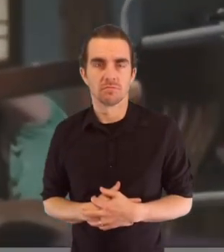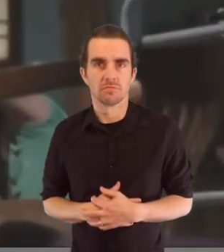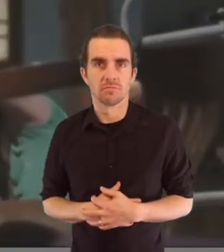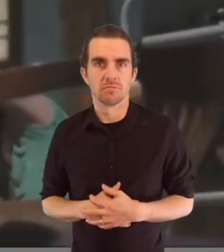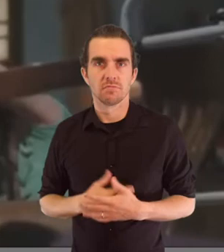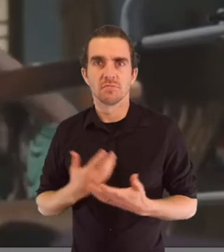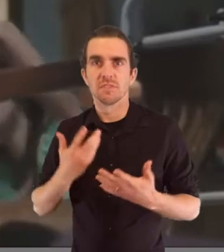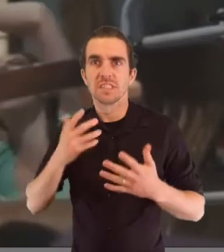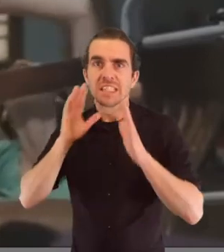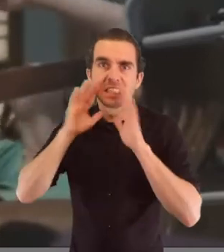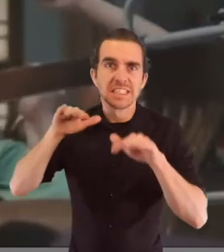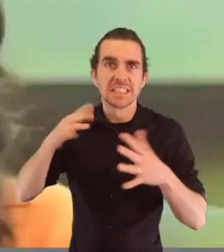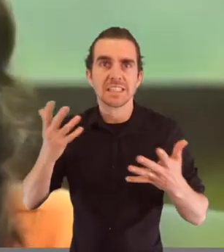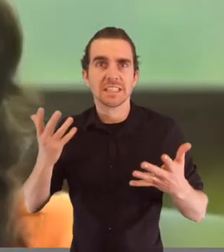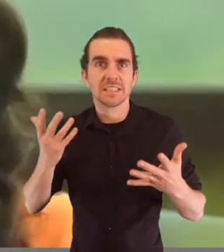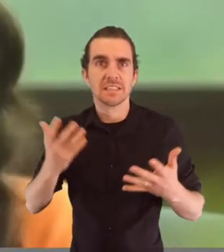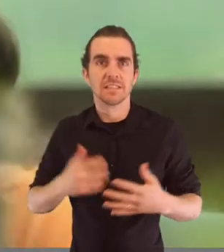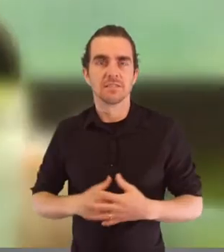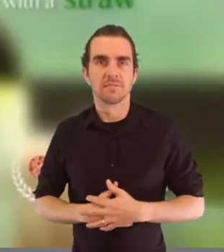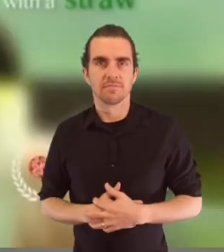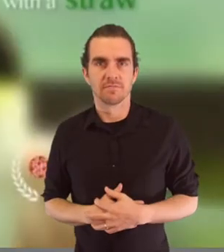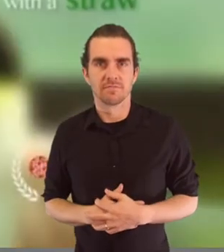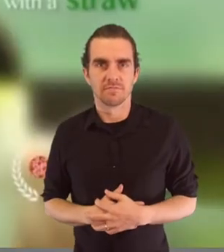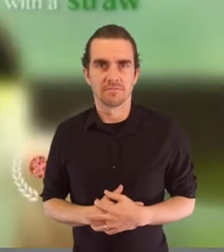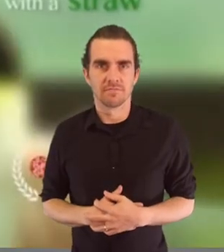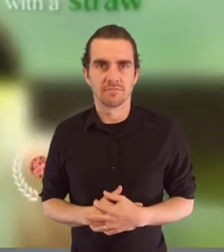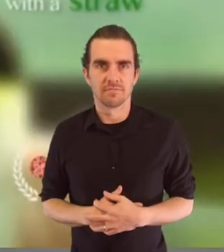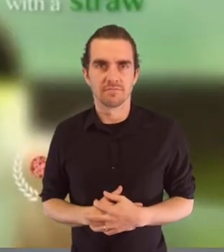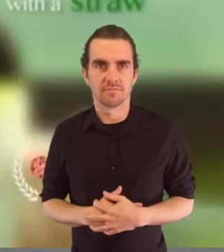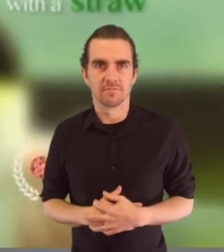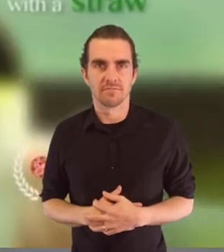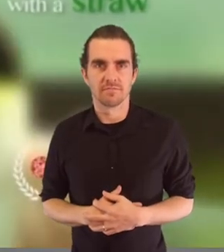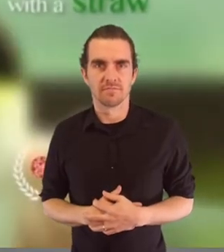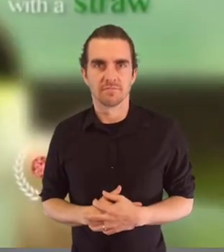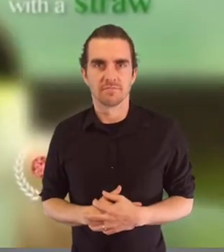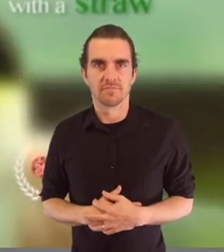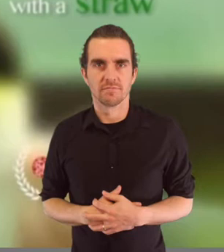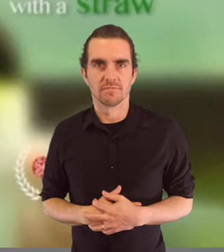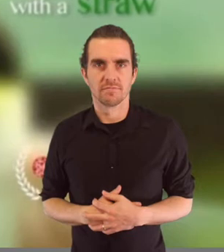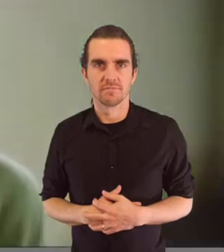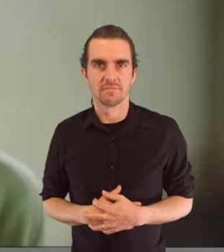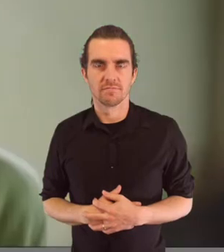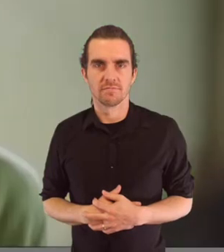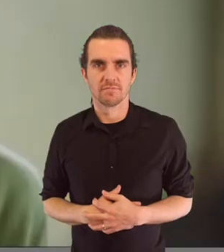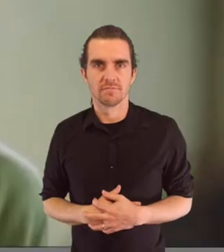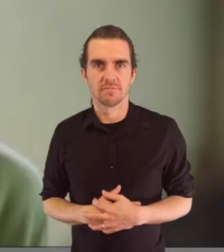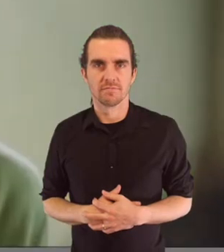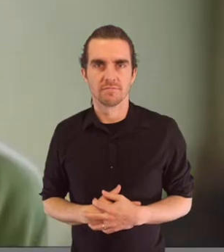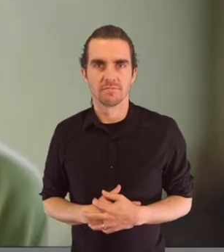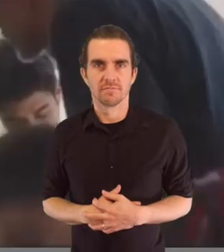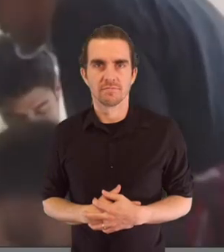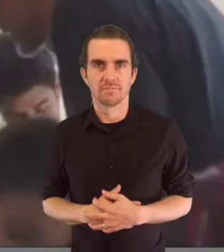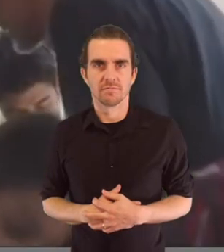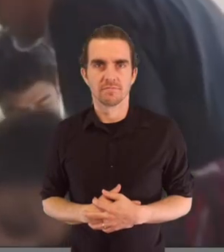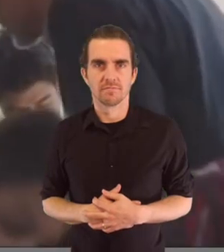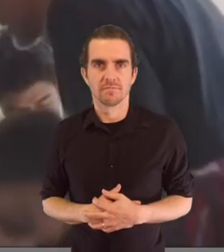in front of the computer back at home. Margarita with a straw. Best film at London